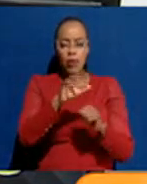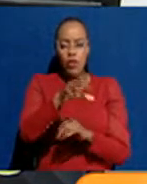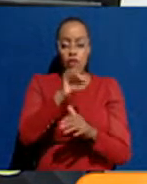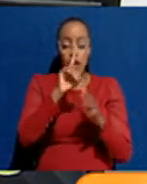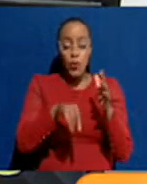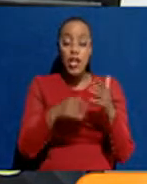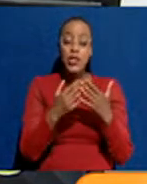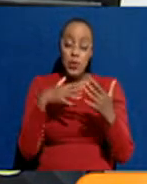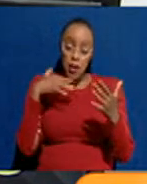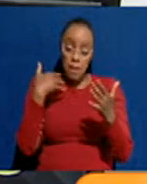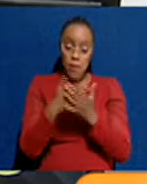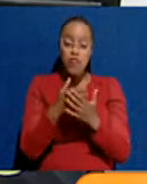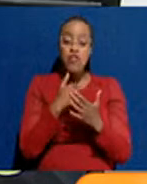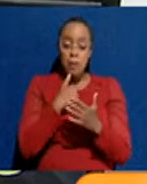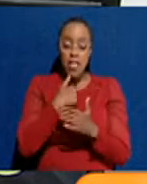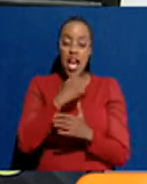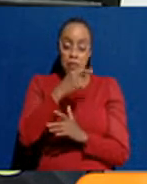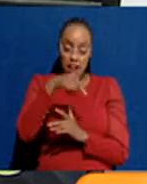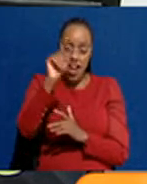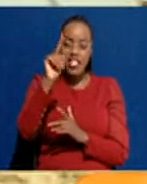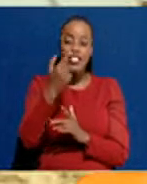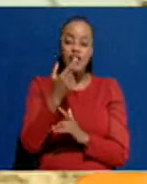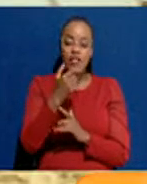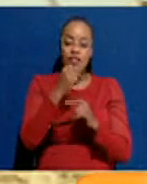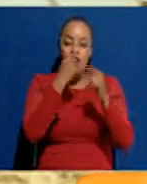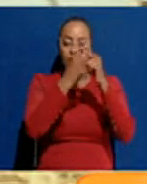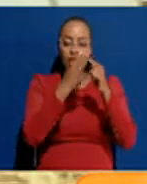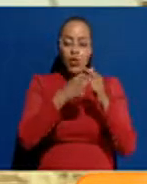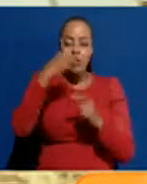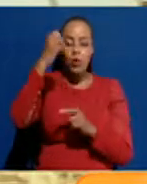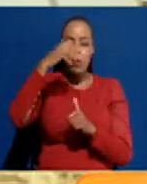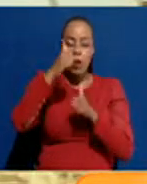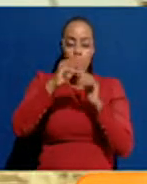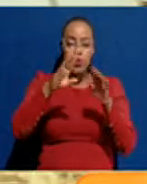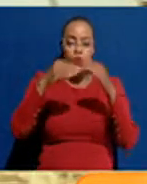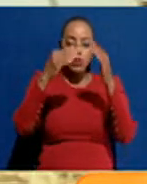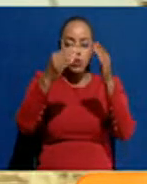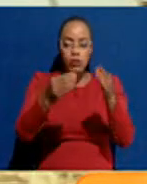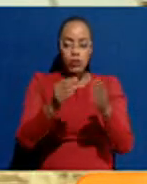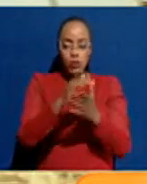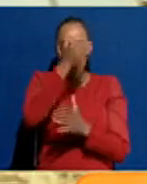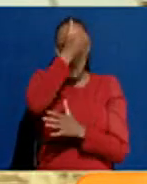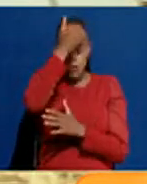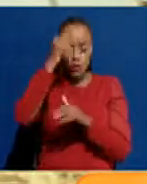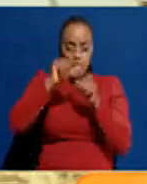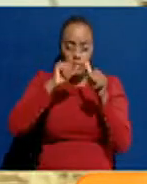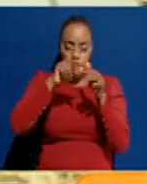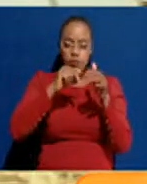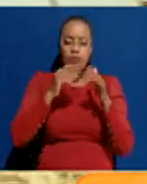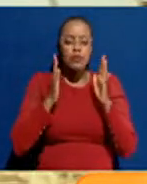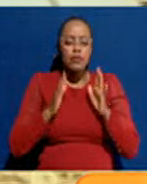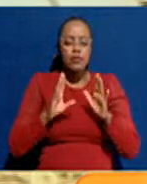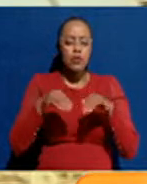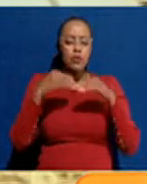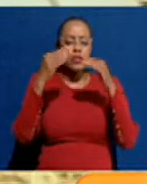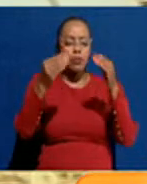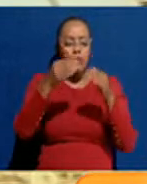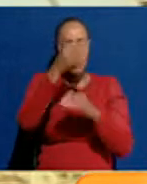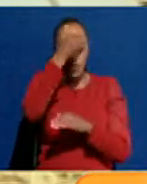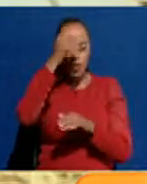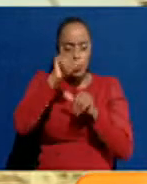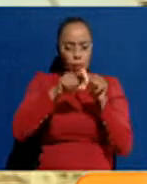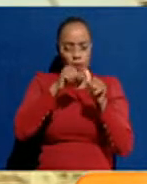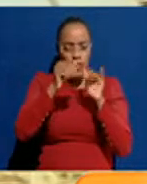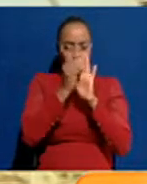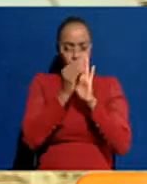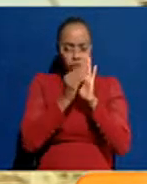me right, is that if you look at the total power that was supplied, mm-hmm. forget about who supplied it. Mm-hmm. List